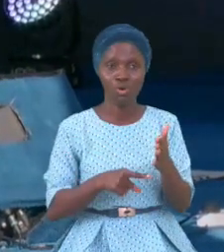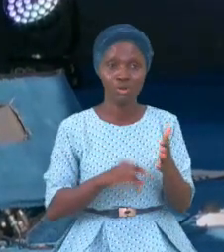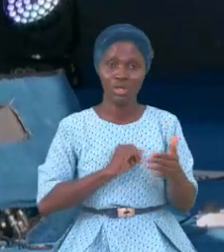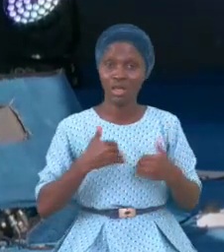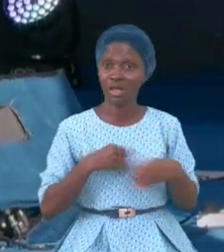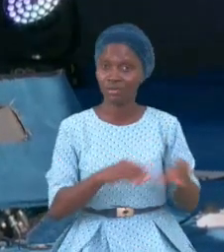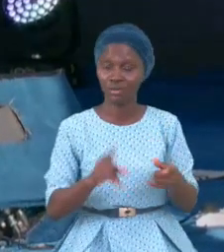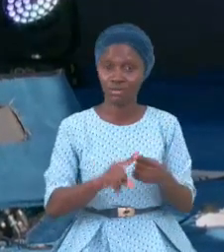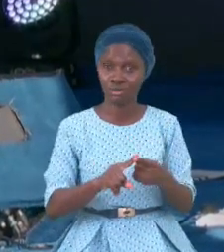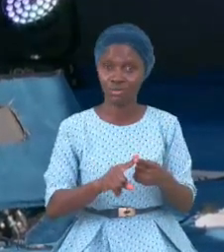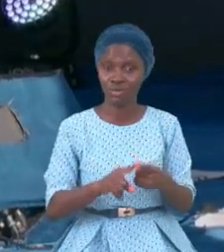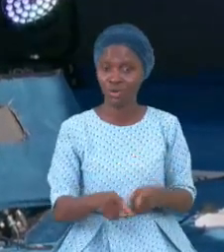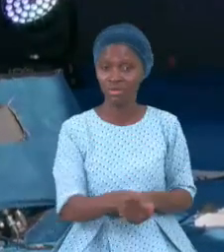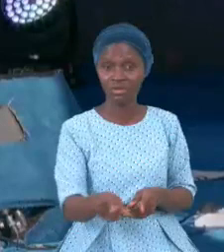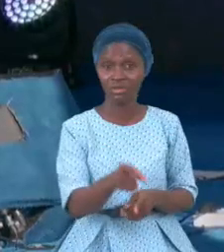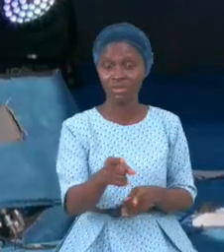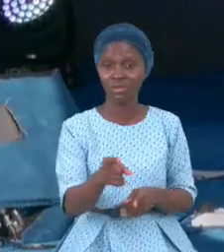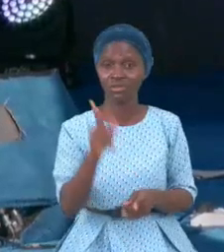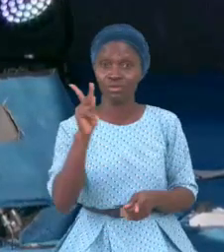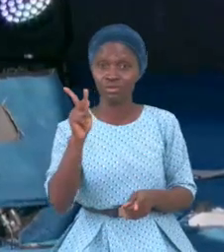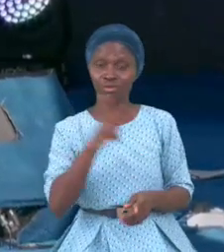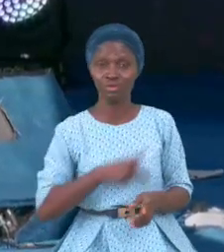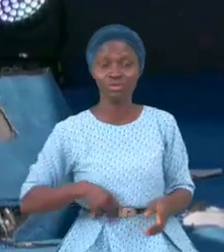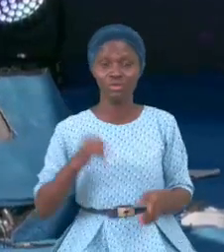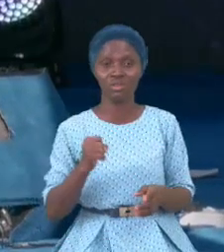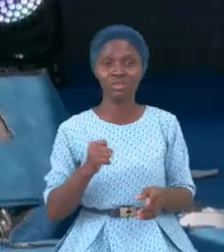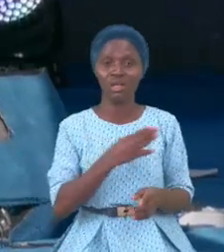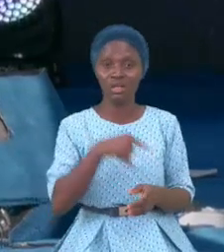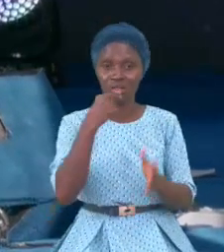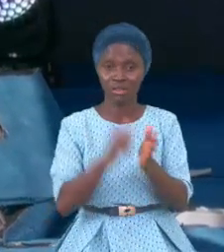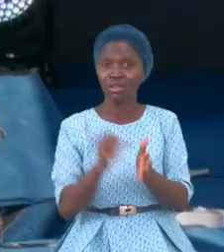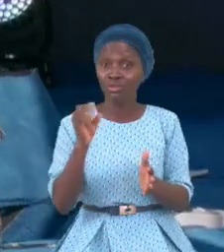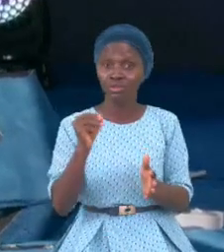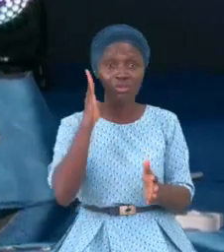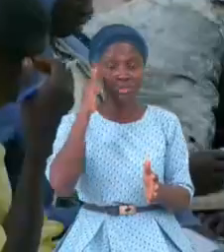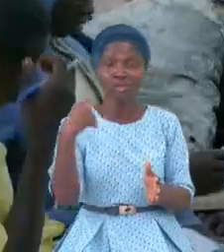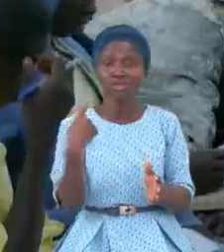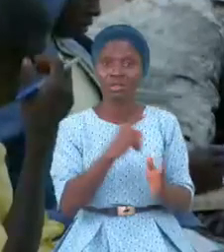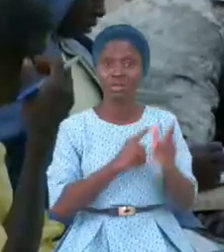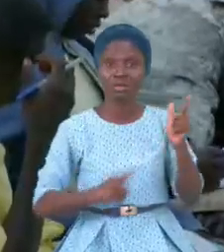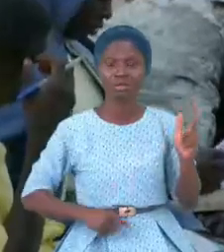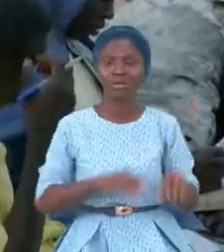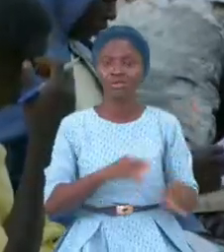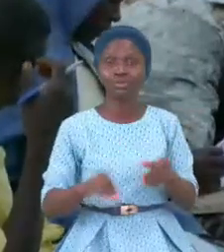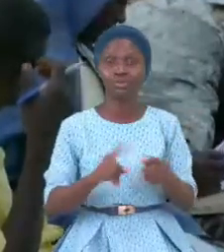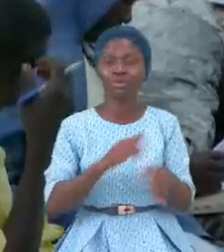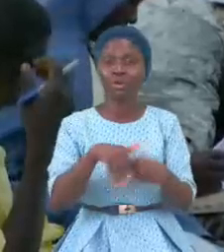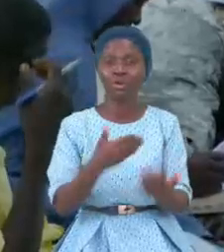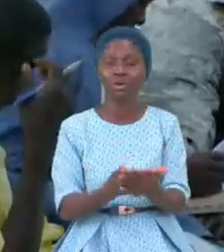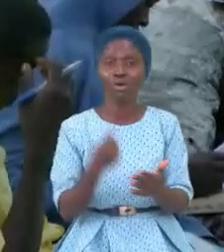two kings. And it says, so shall the Lord do unto all the